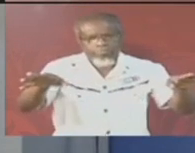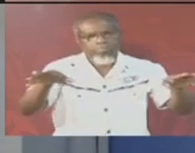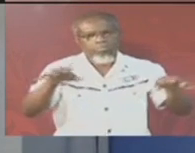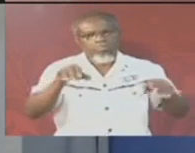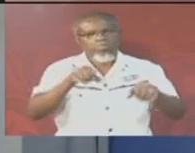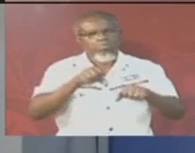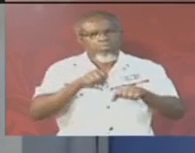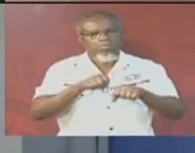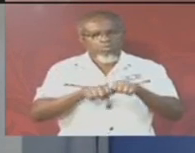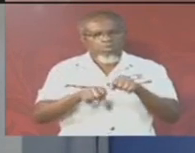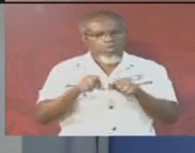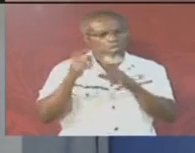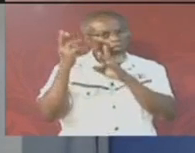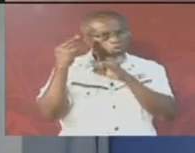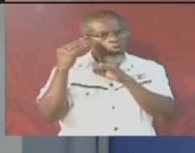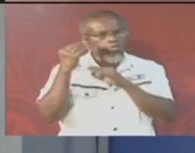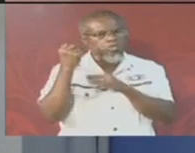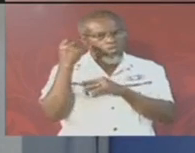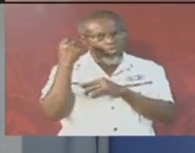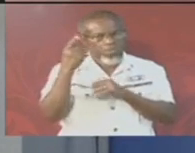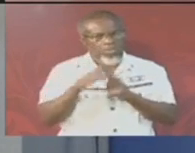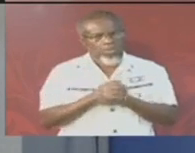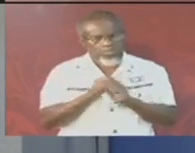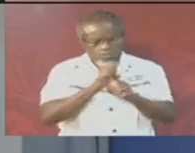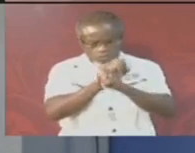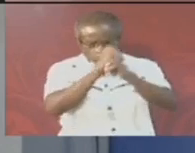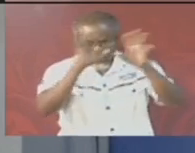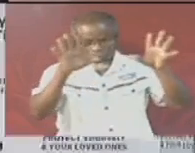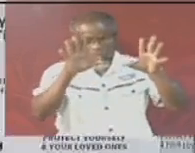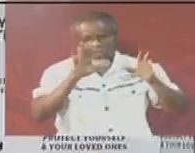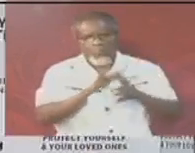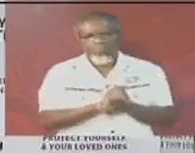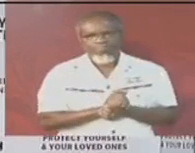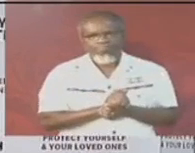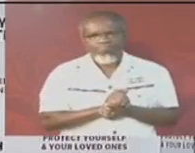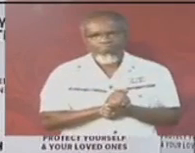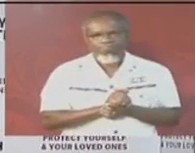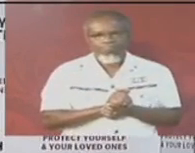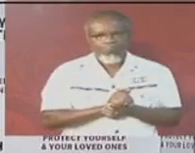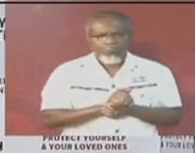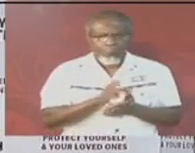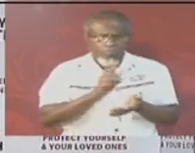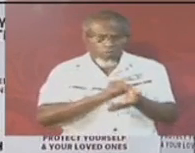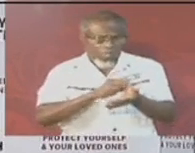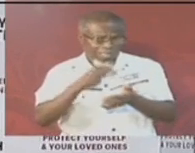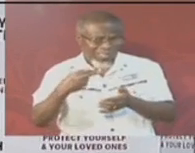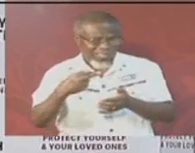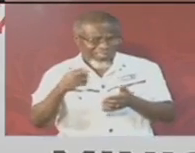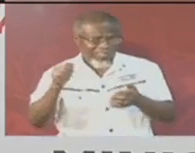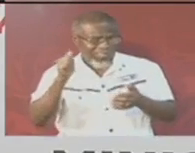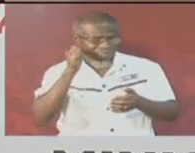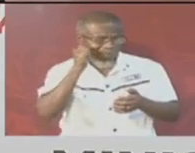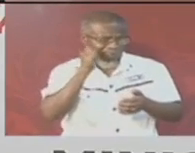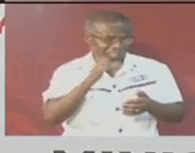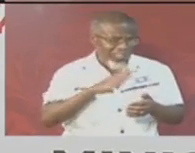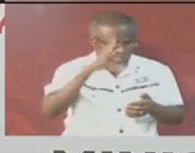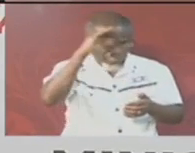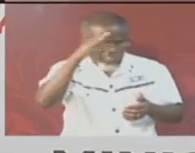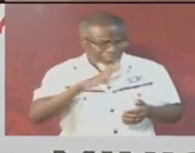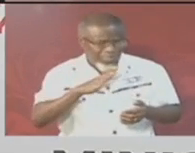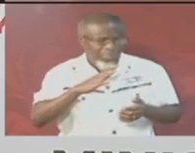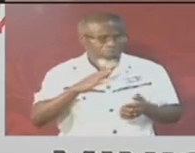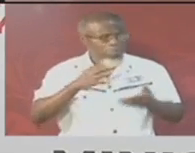hope that clarifies. Thank you very much, Dr. Hines. Ladies and gentlemen, we have come to the end of the Q&A